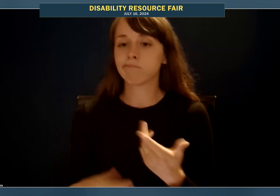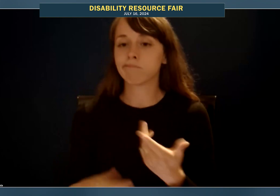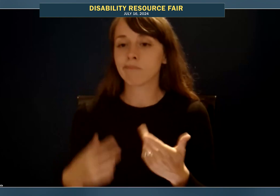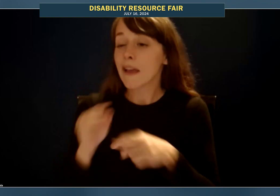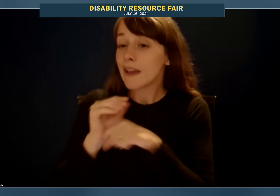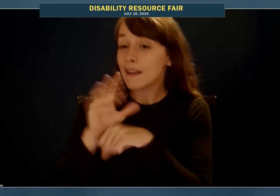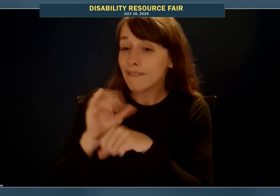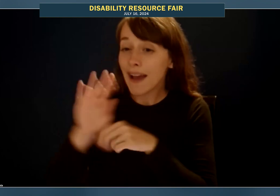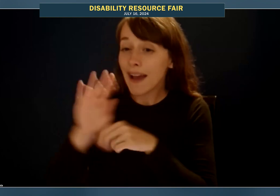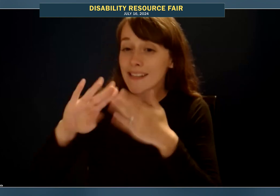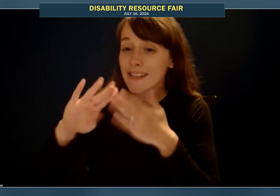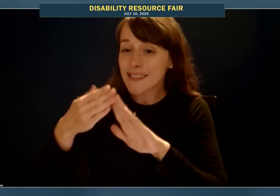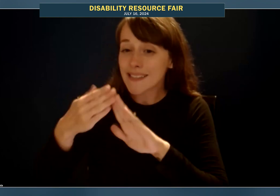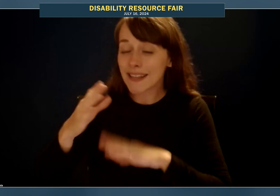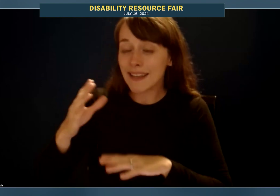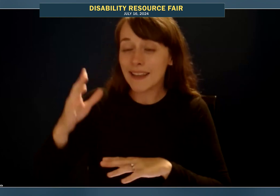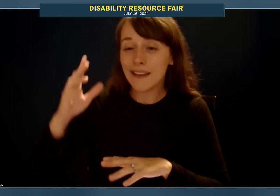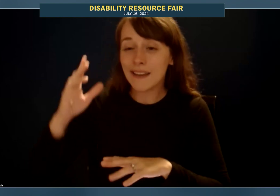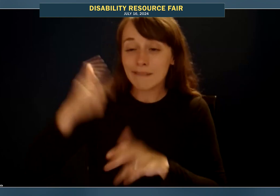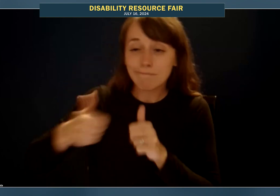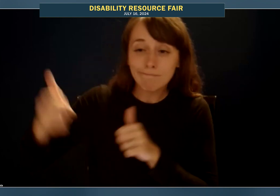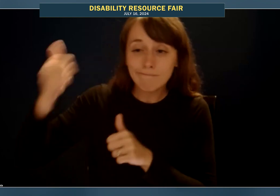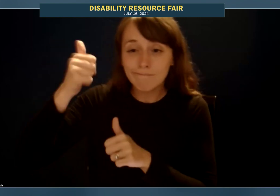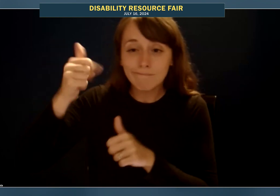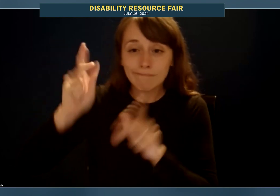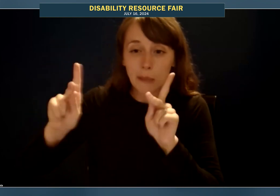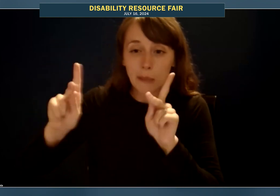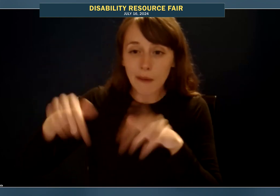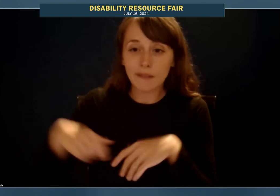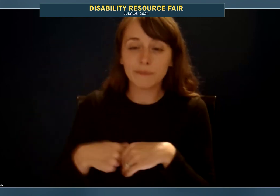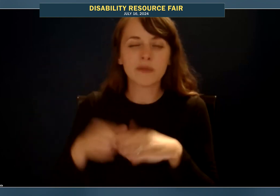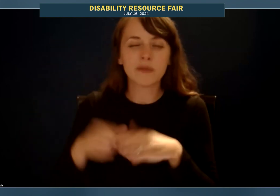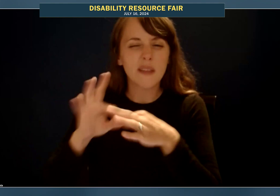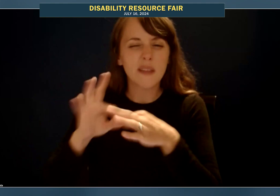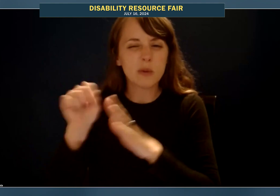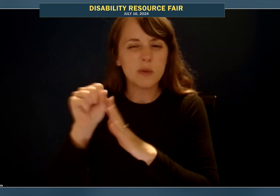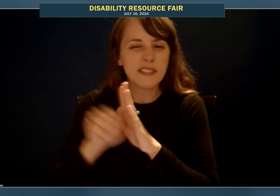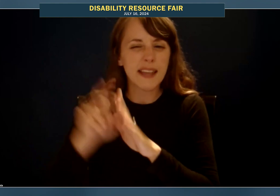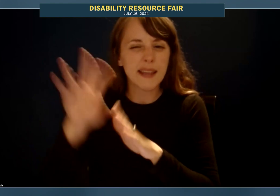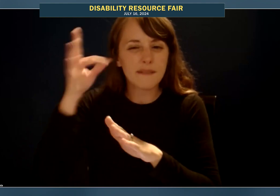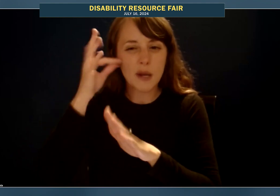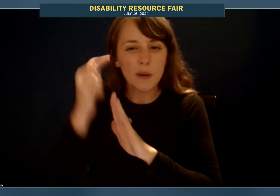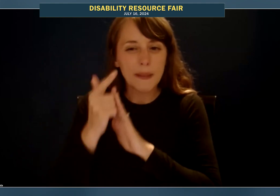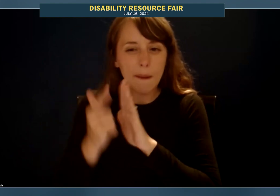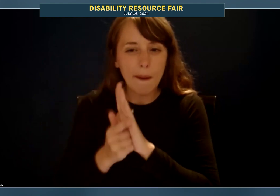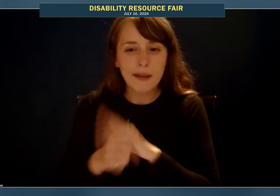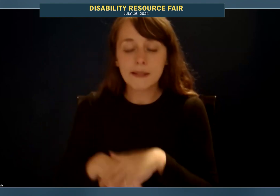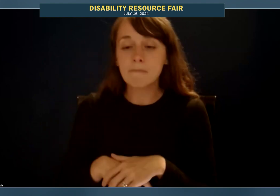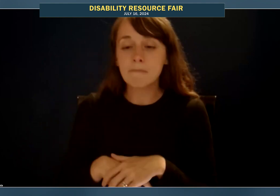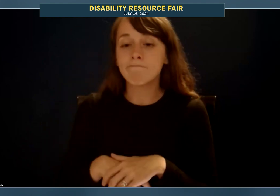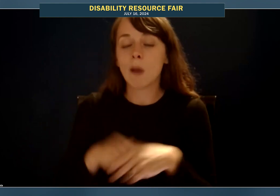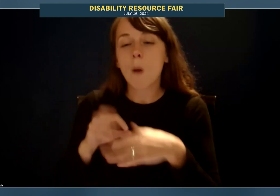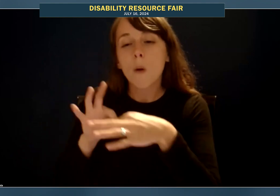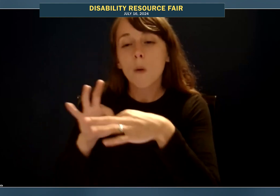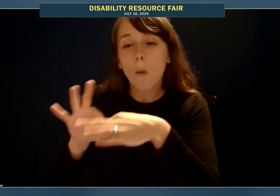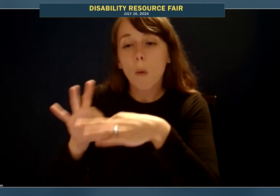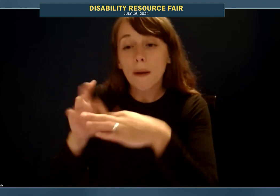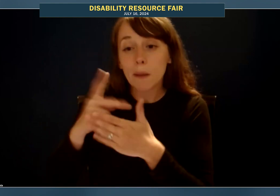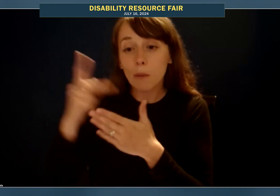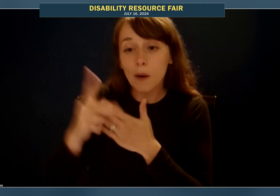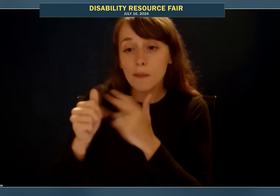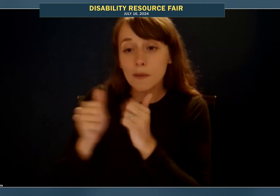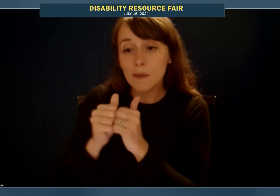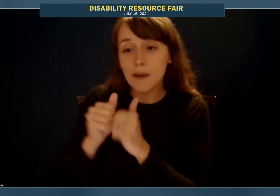officials on compliance with state and federal laws, coordinate programs with the Massachusetts Office